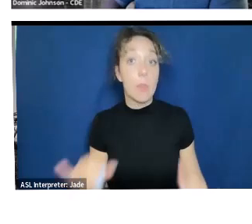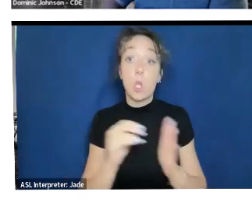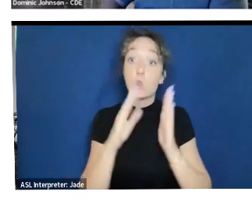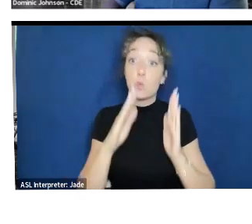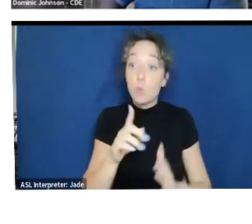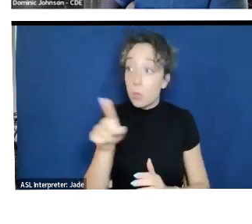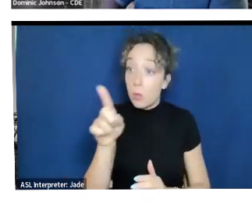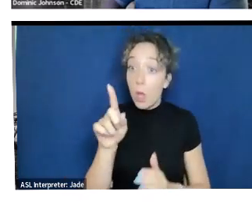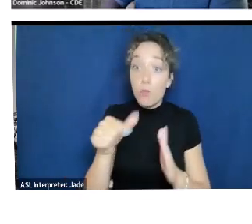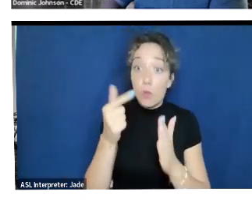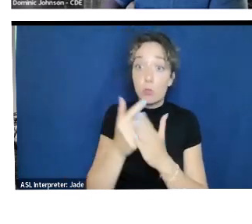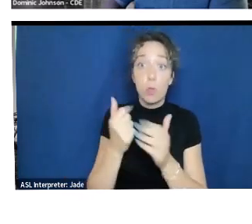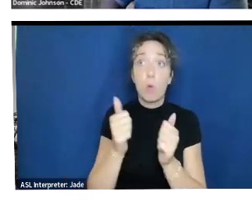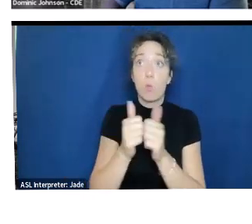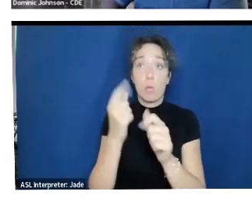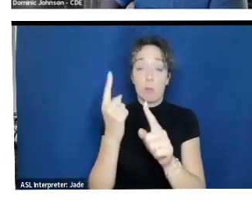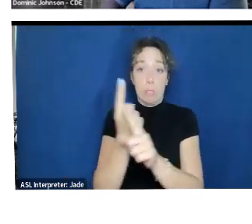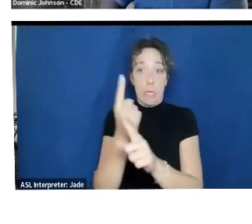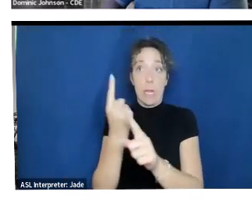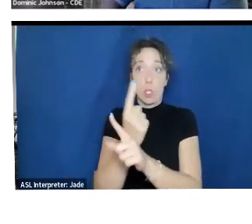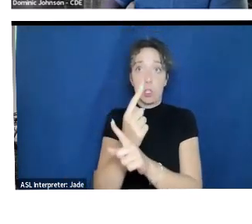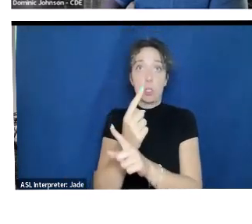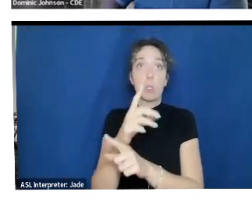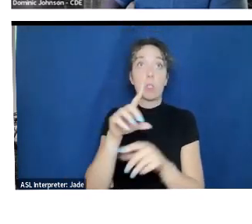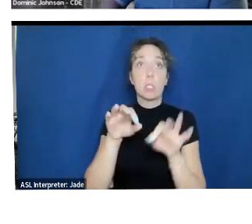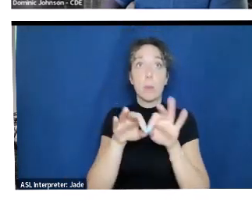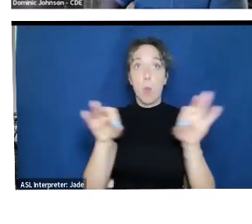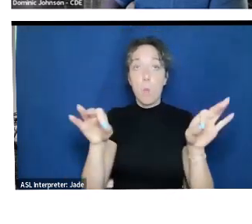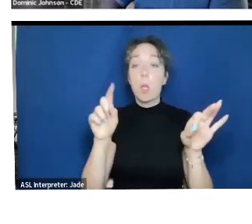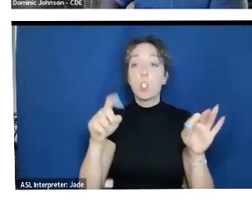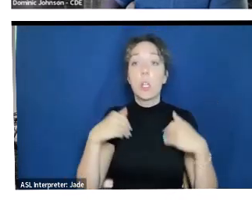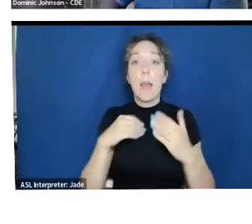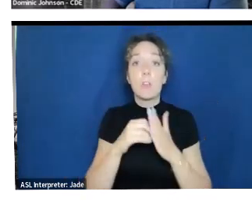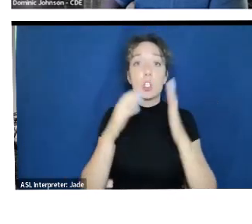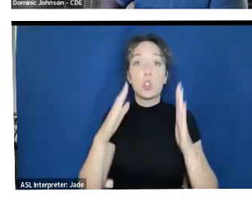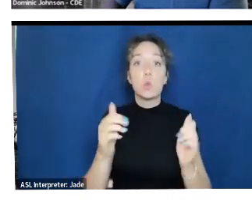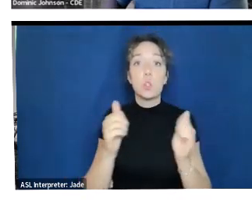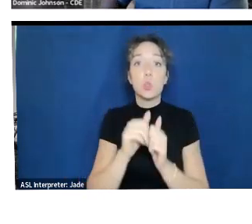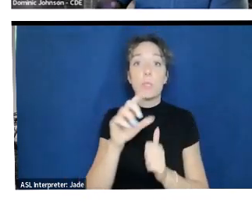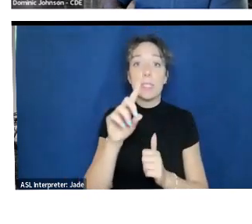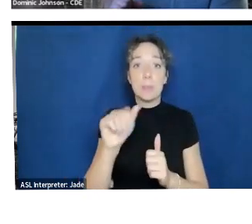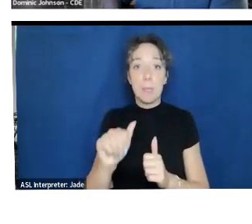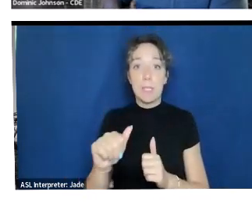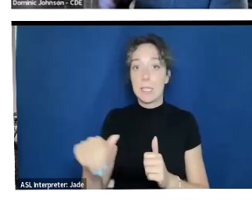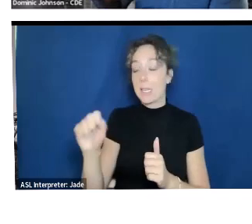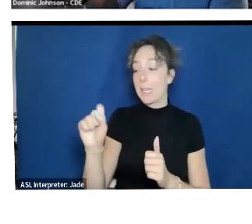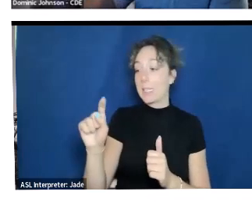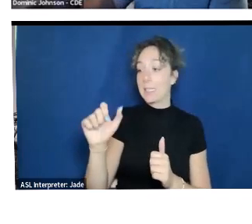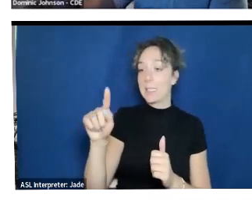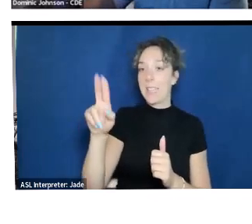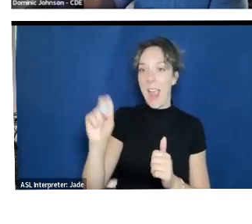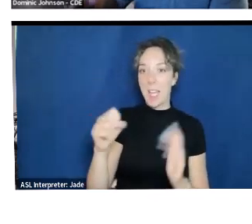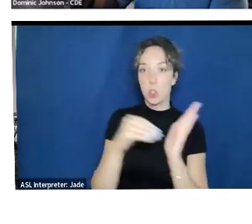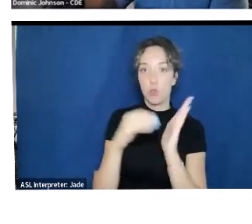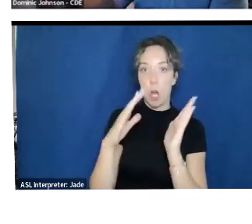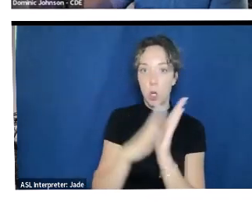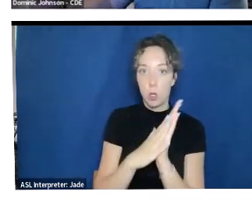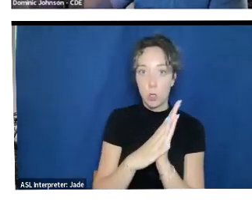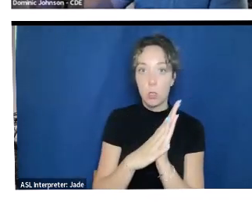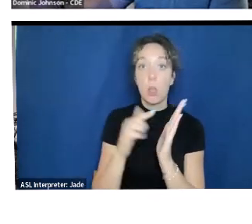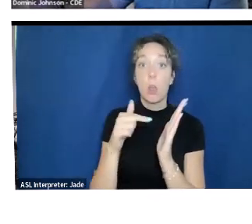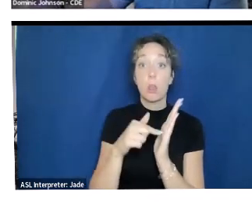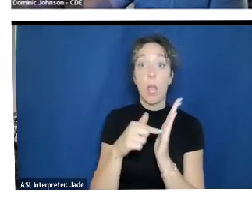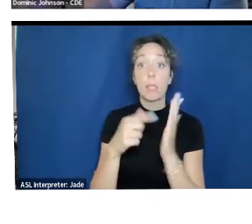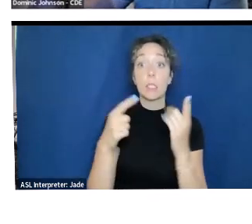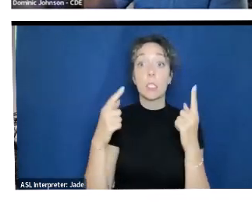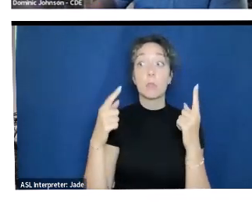with a standard diploma should have a students with disabilities status record effective the day after their